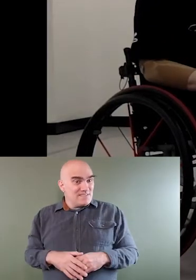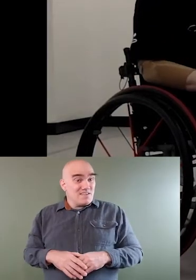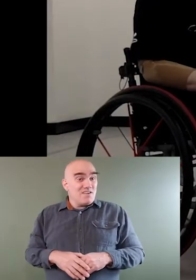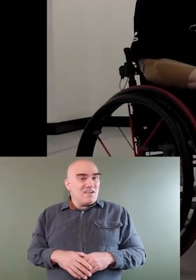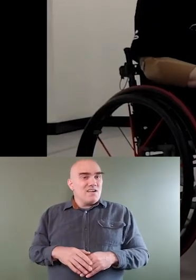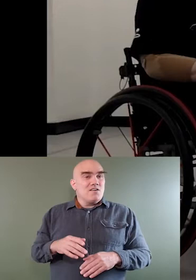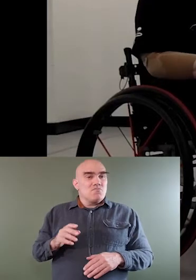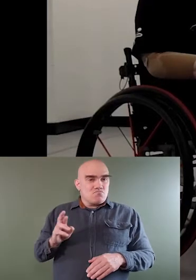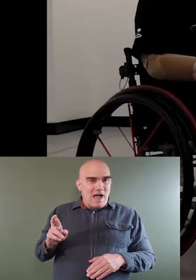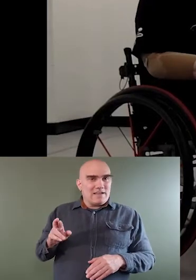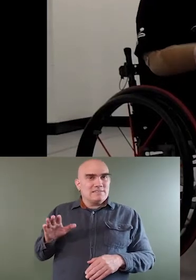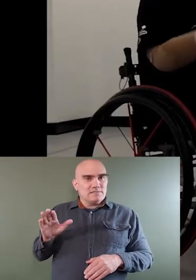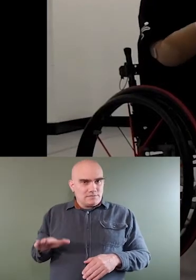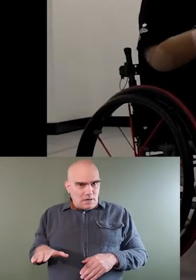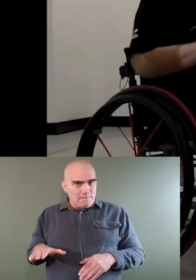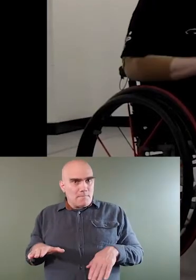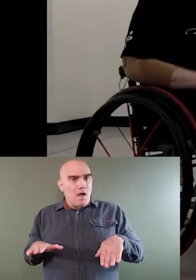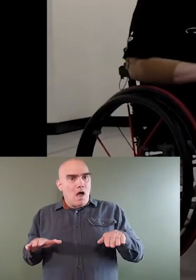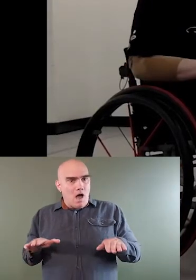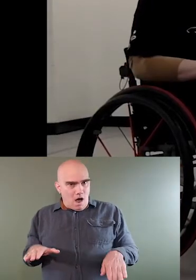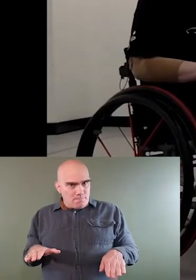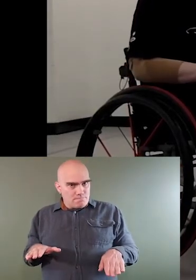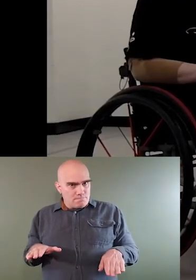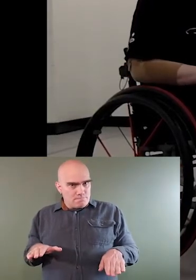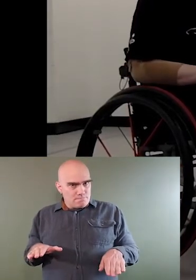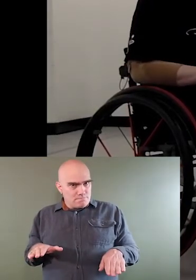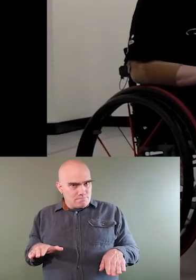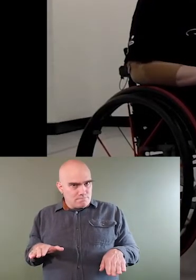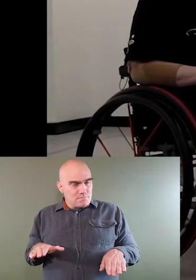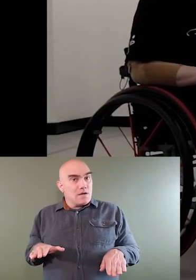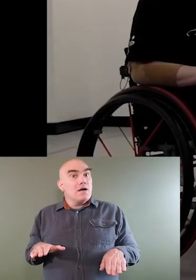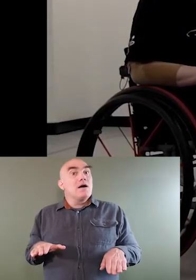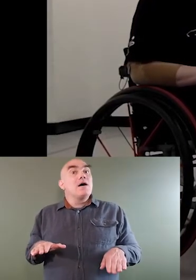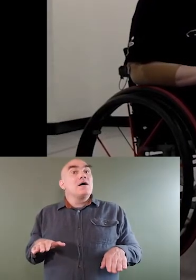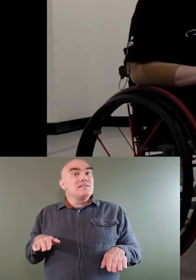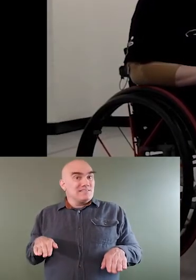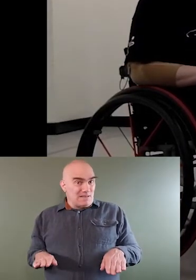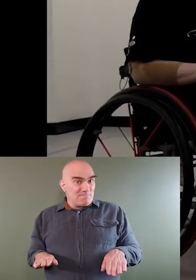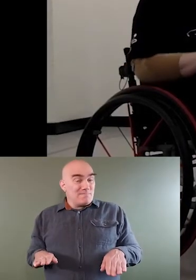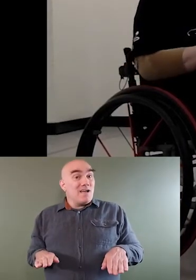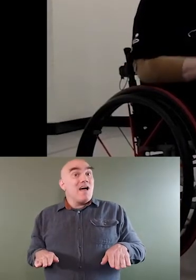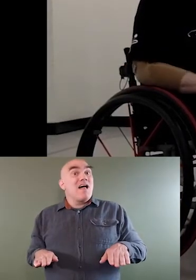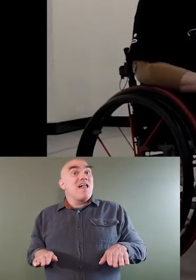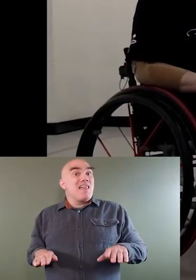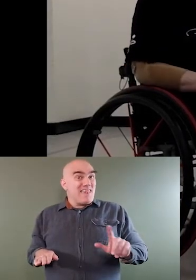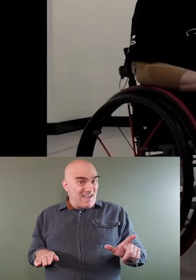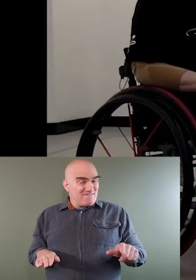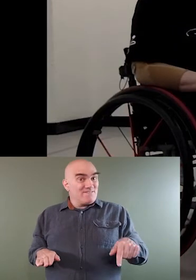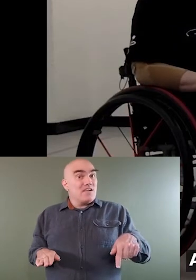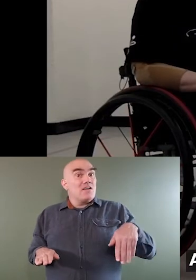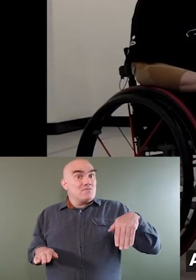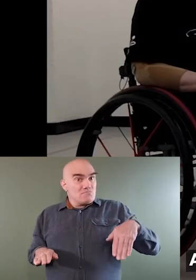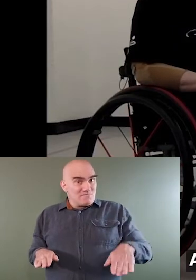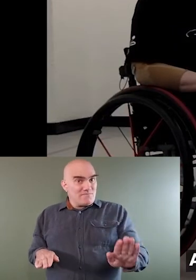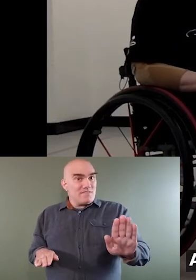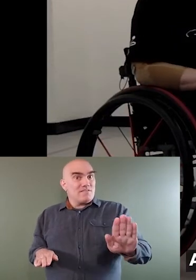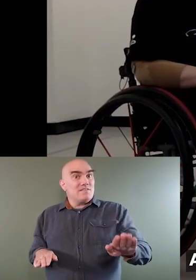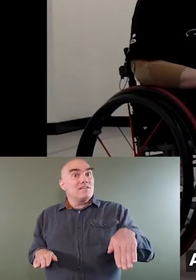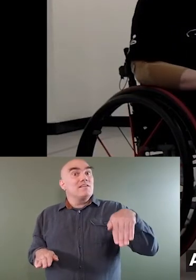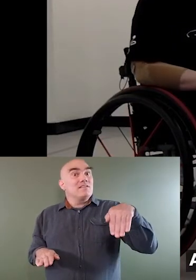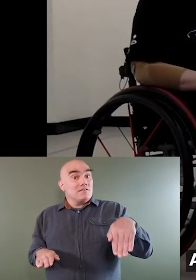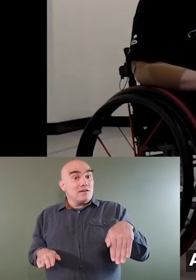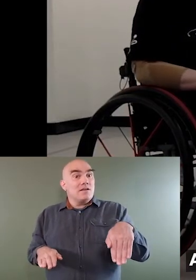stomp, hop, right step, left flap, the right steps, and left